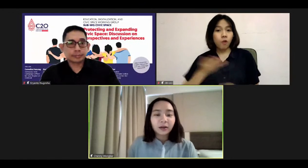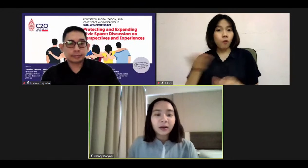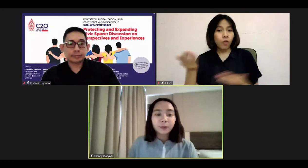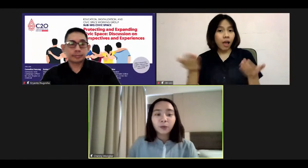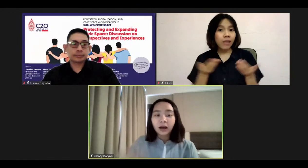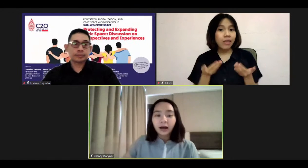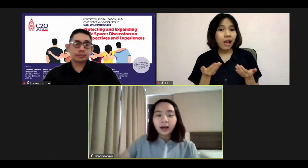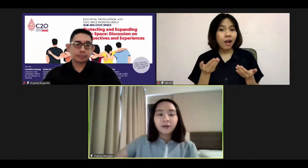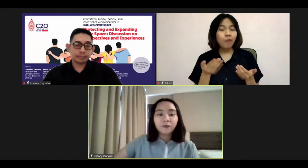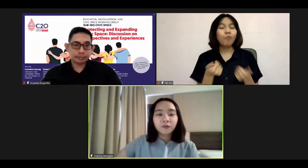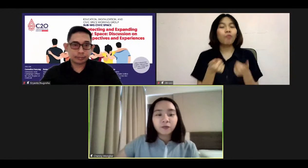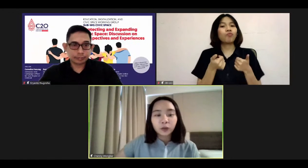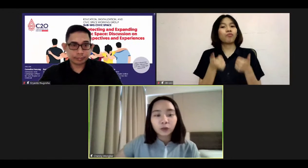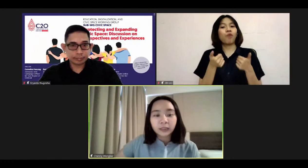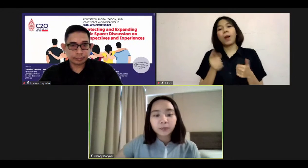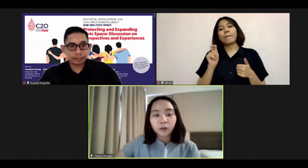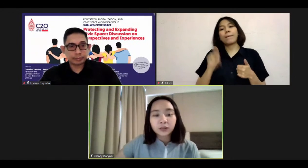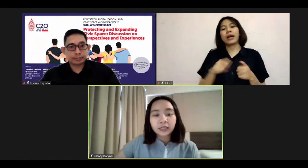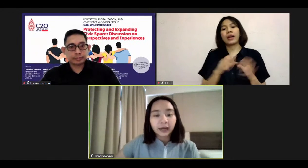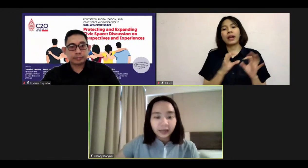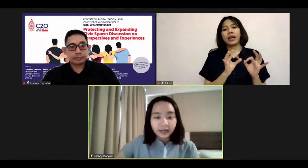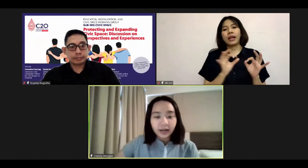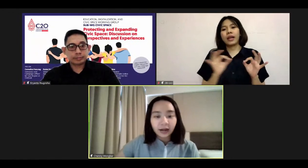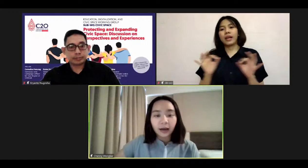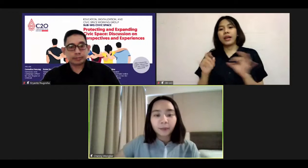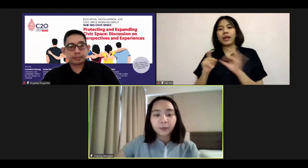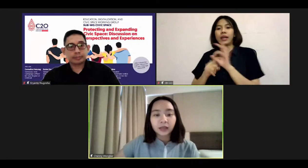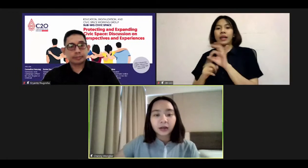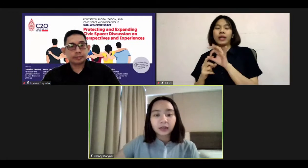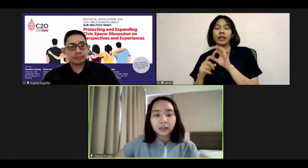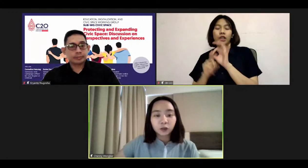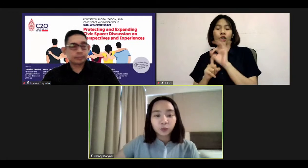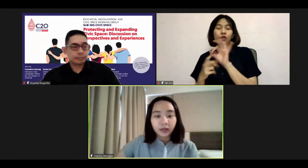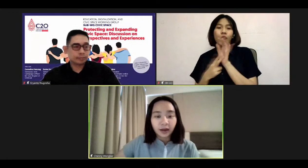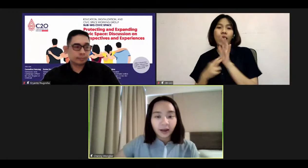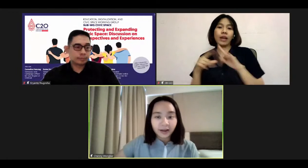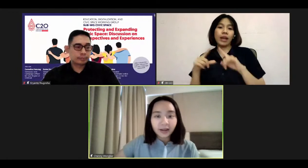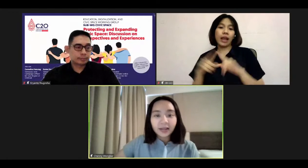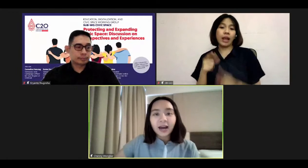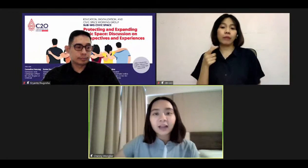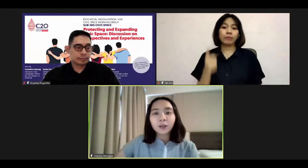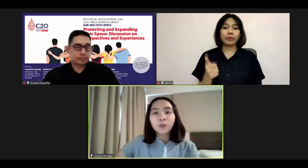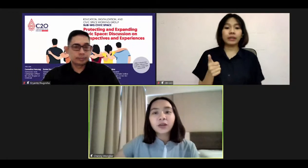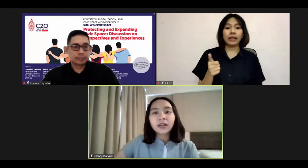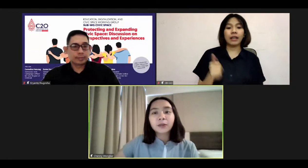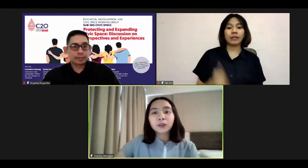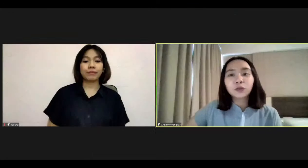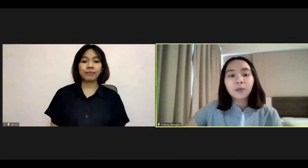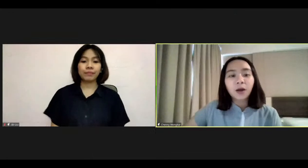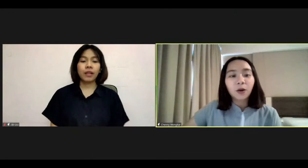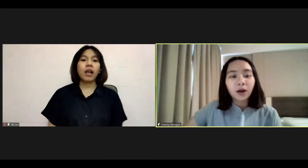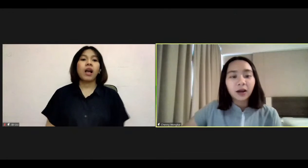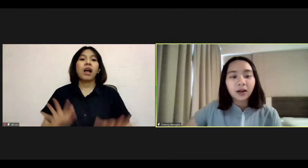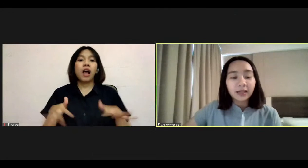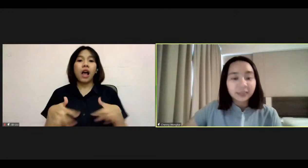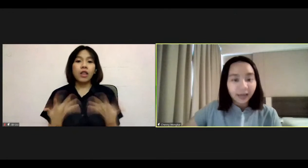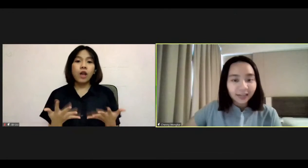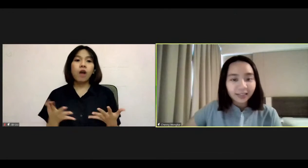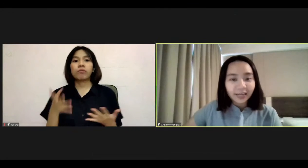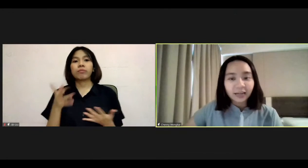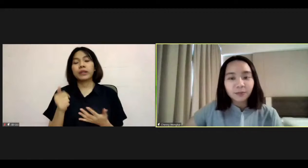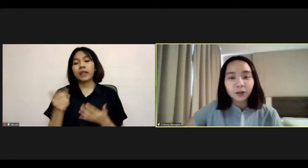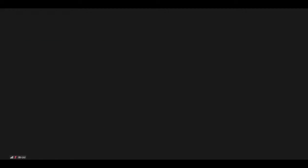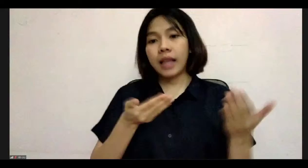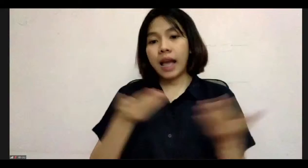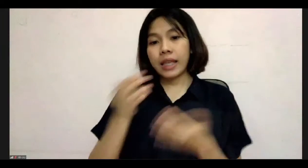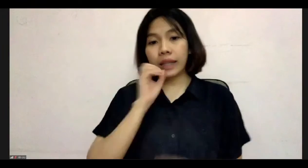for all of you who would like to ask the question, you can use the chat box feature and Q&A on your Zoom, or maybe